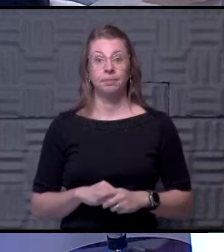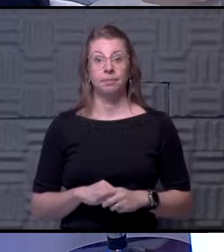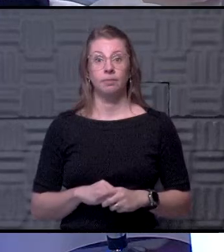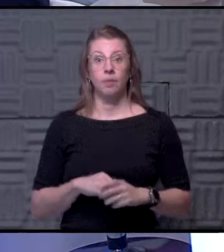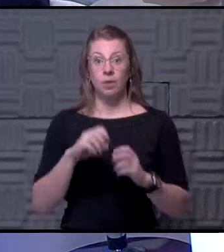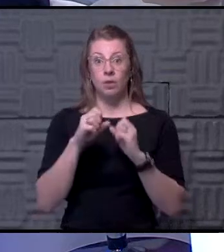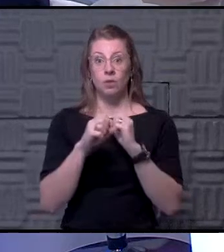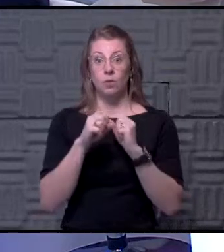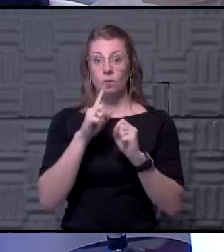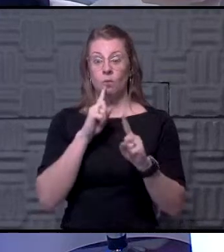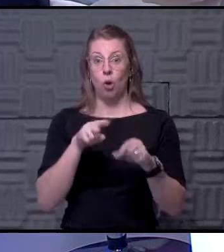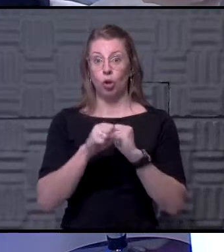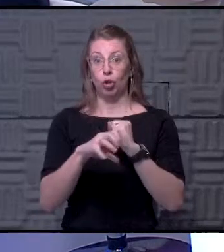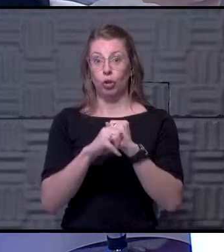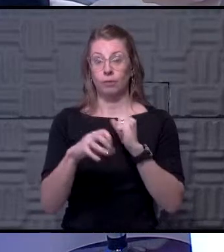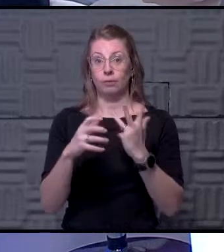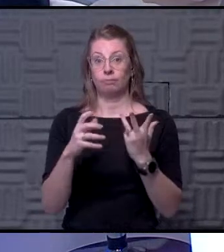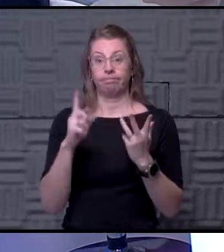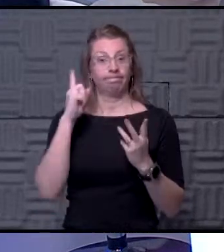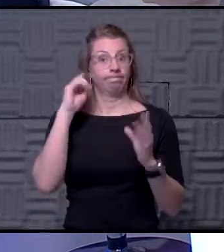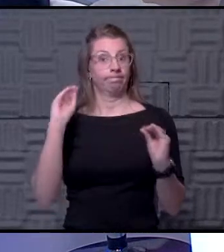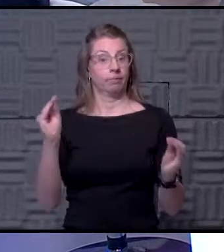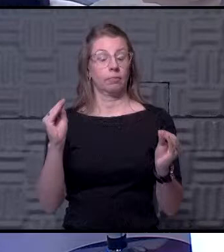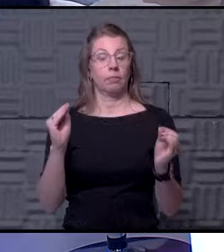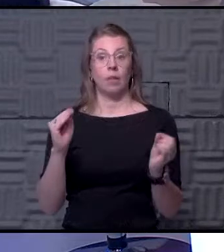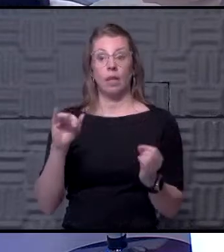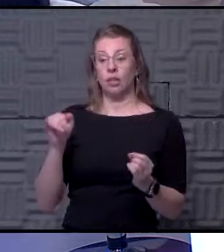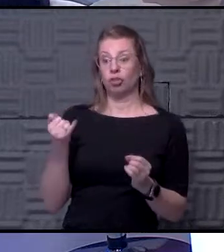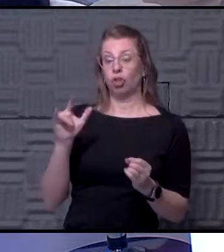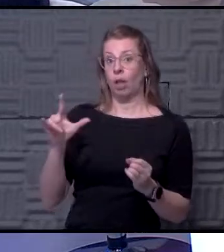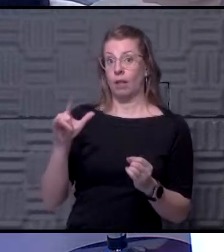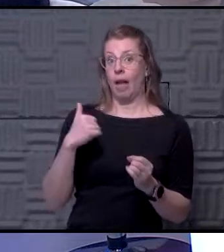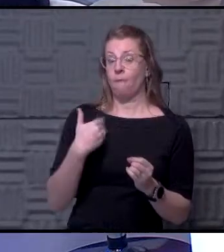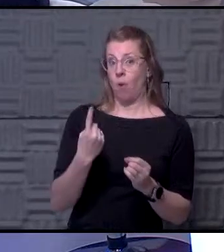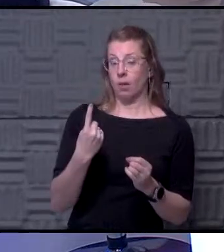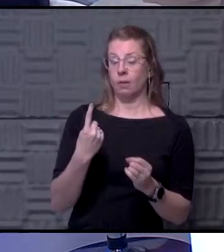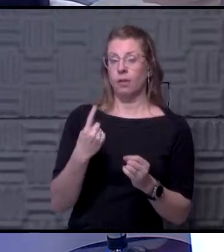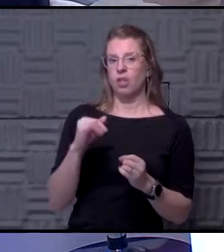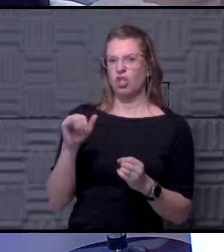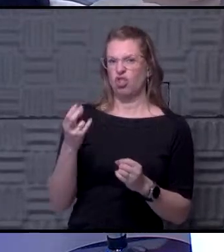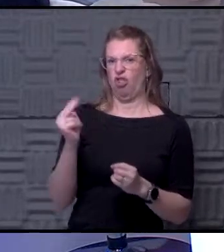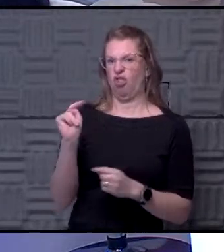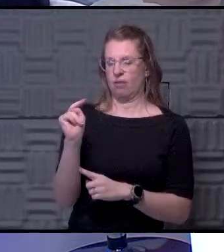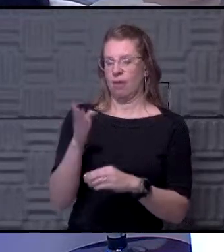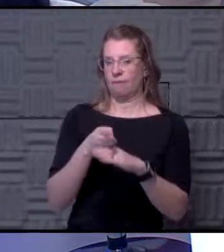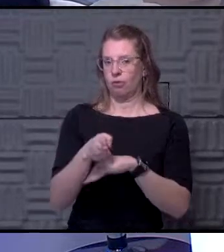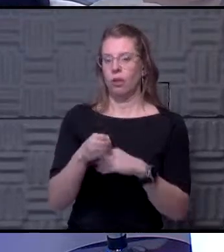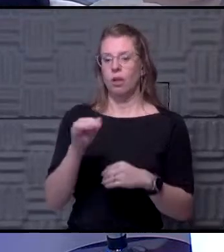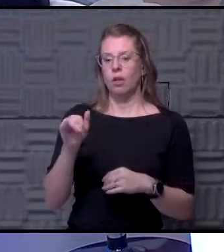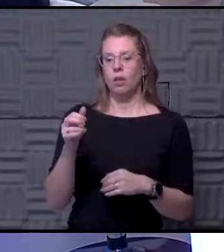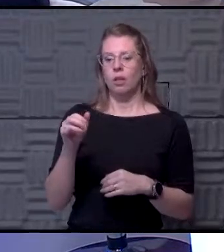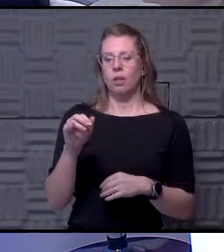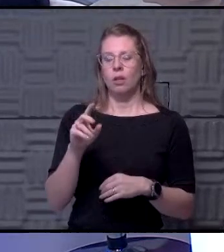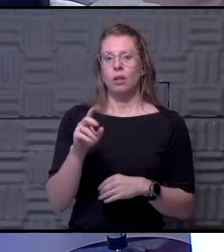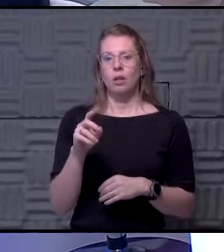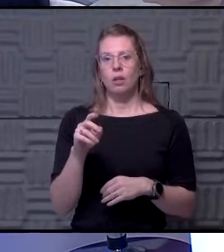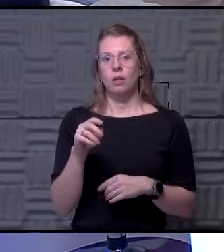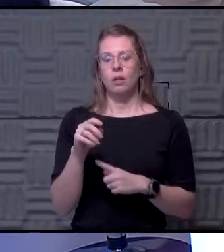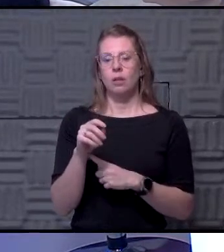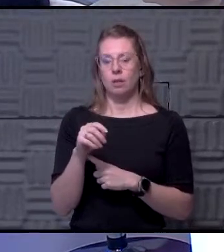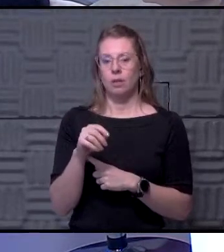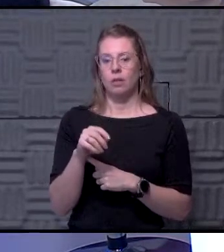from reporters? All right, not hearing any. No, I do have one. I was just Go. waiting Yep, for yep. John. Yeah. Okay. So Donna, first of all,